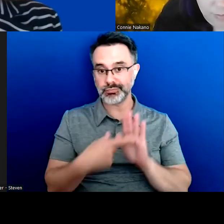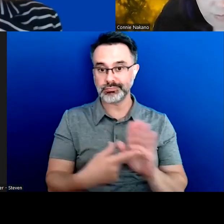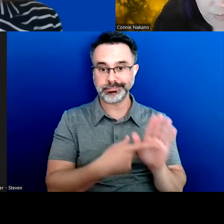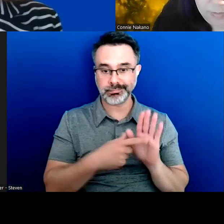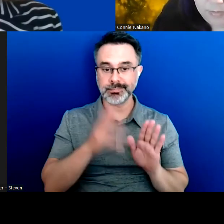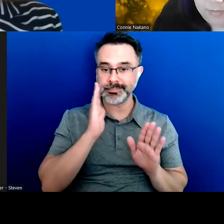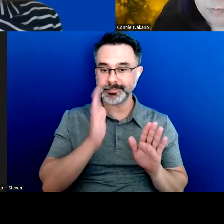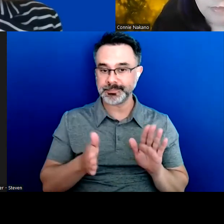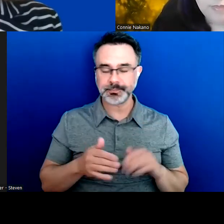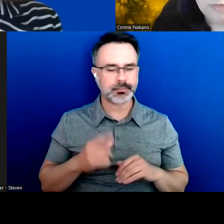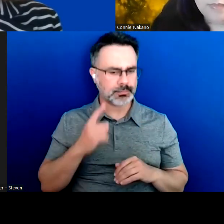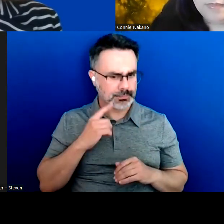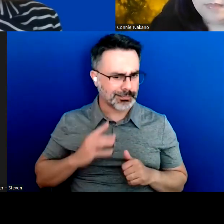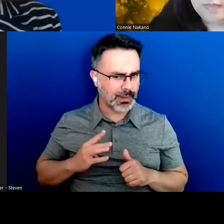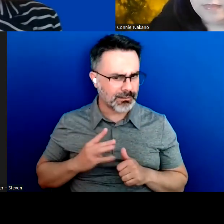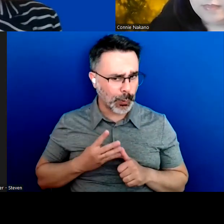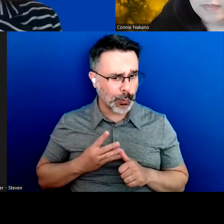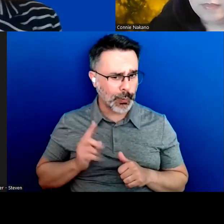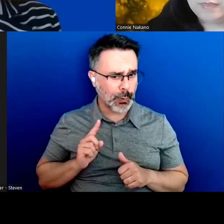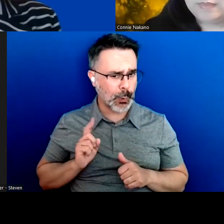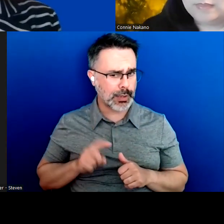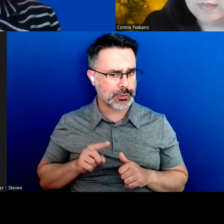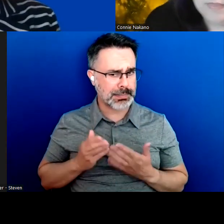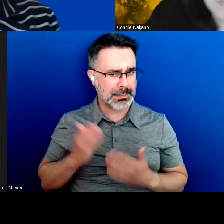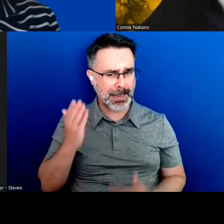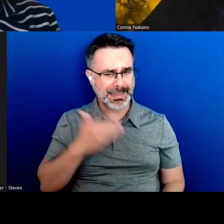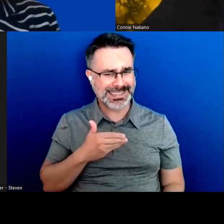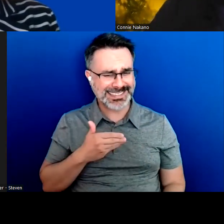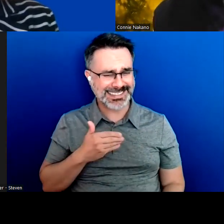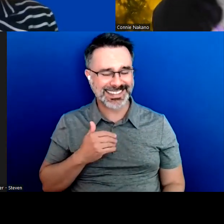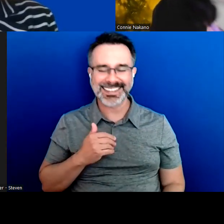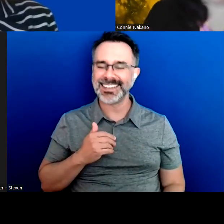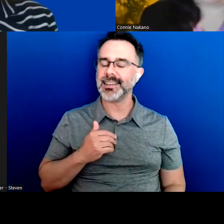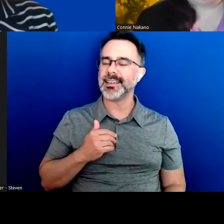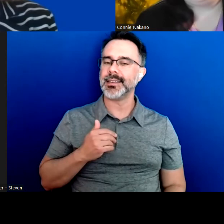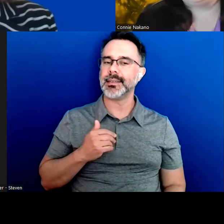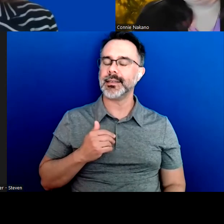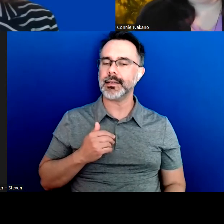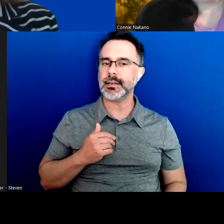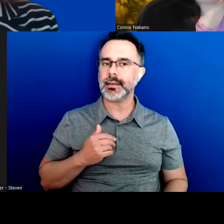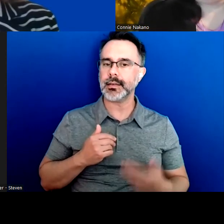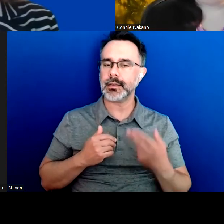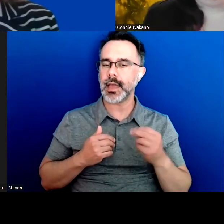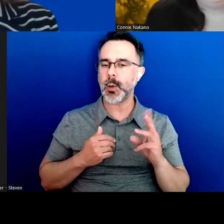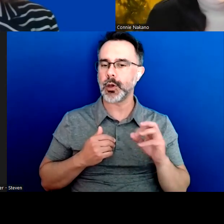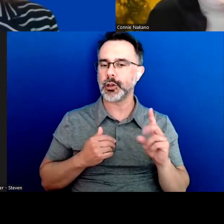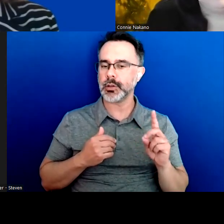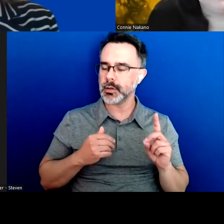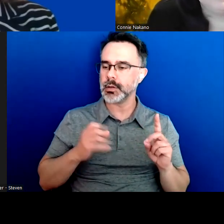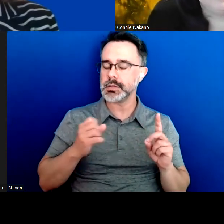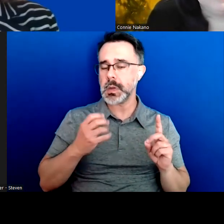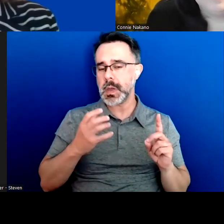And I think there was a fourth question in there that I might have missed. Well, I guess it would be interesting